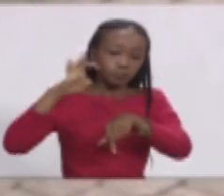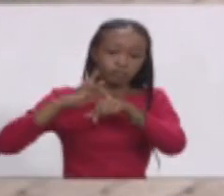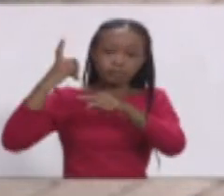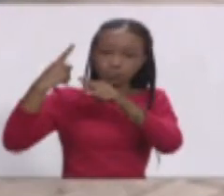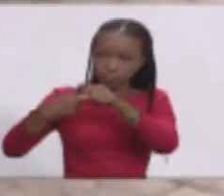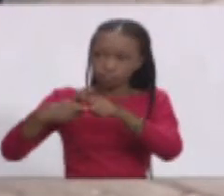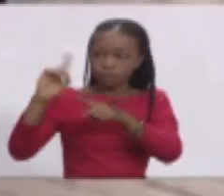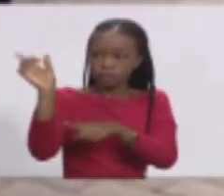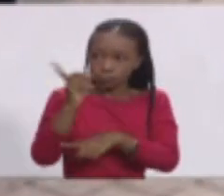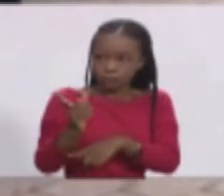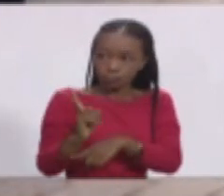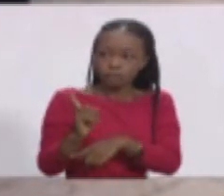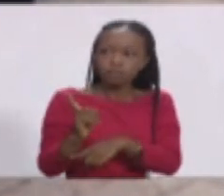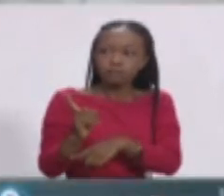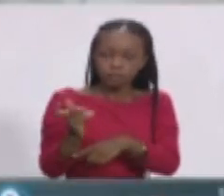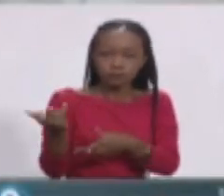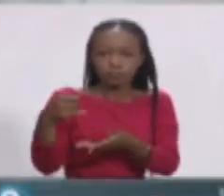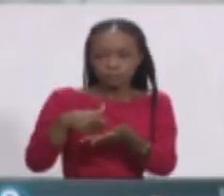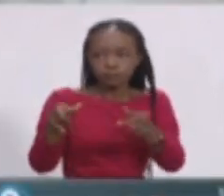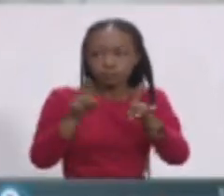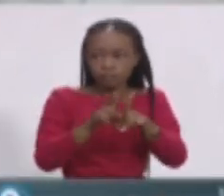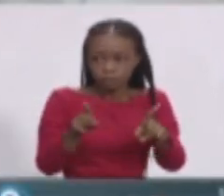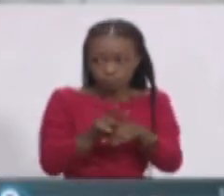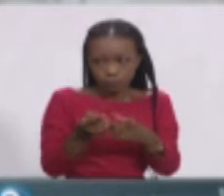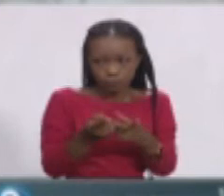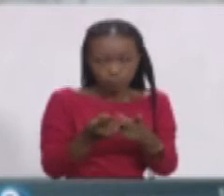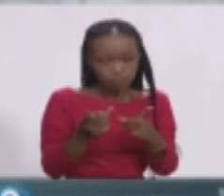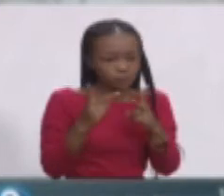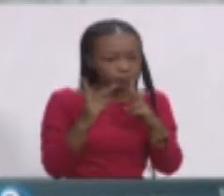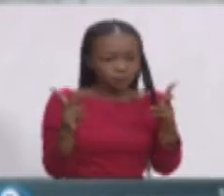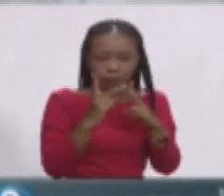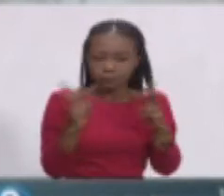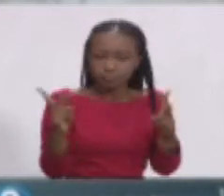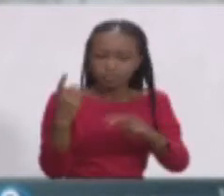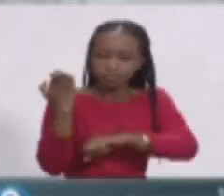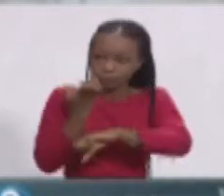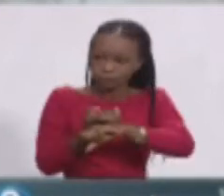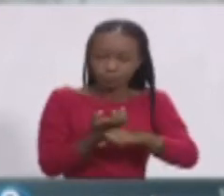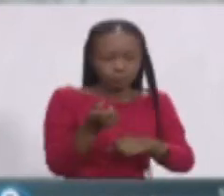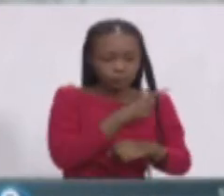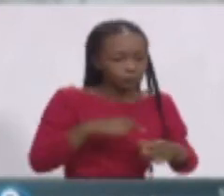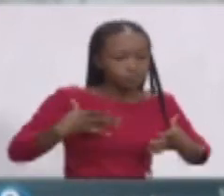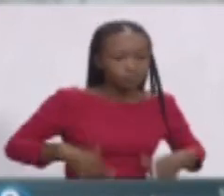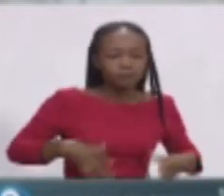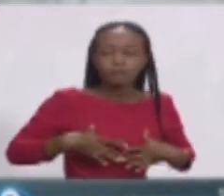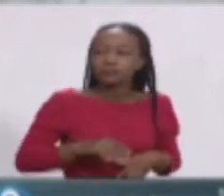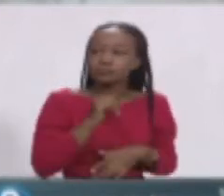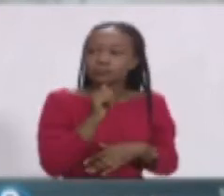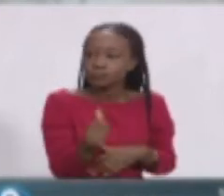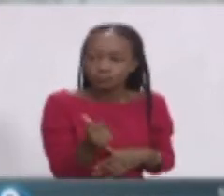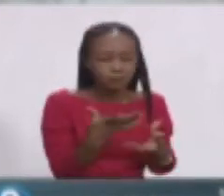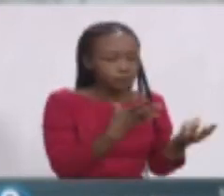County and Nairobi, are awarded Lord. It is very hard. We are social beings. It is not an easy